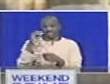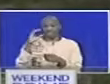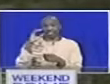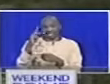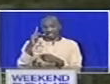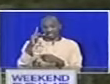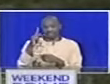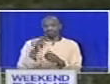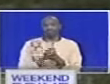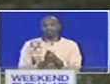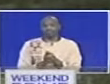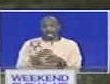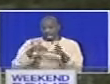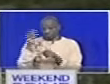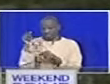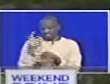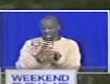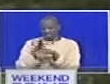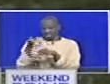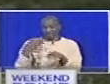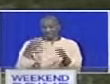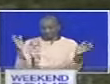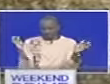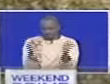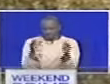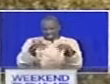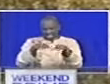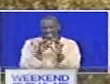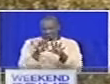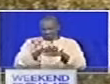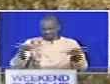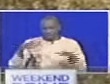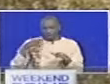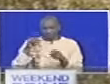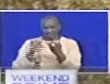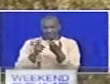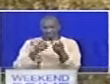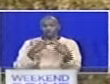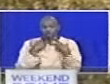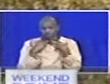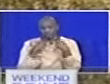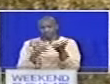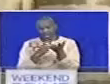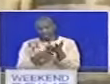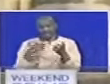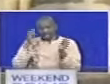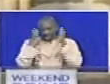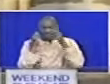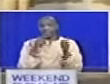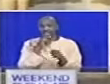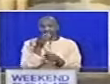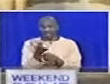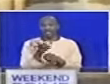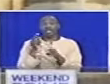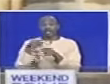Kenya. Outside the church is a small graveyard with the remains of several colonialists and military men. They normally